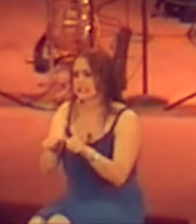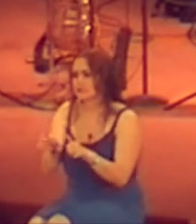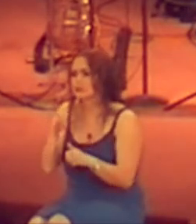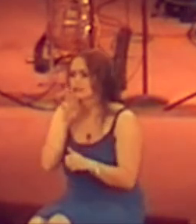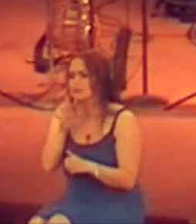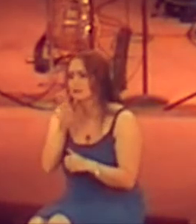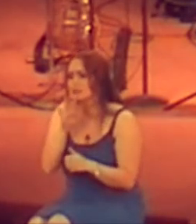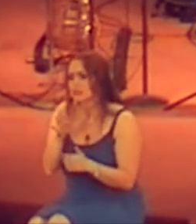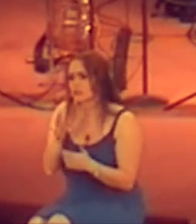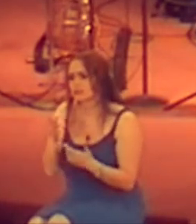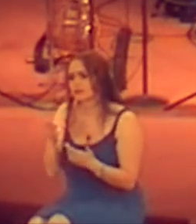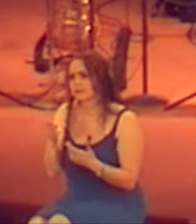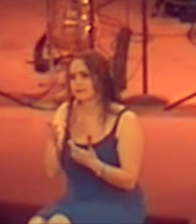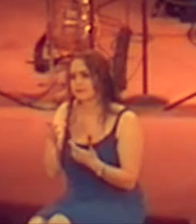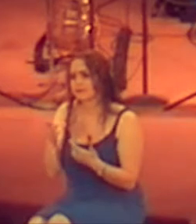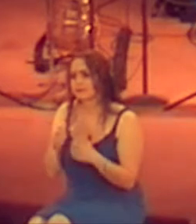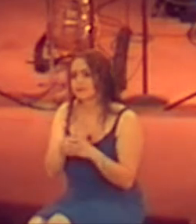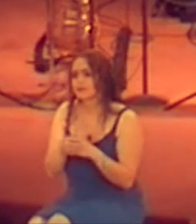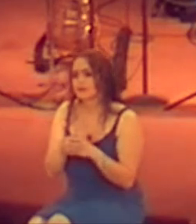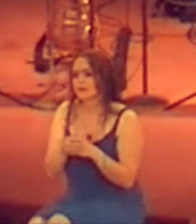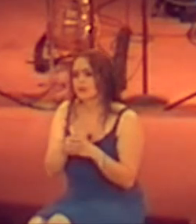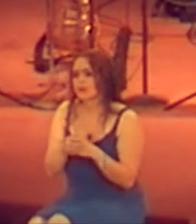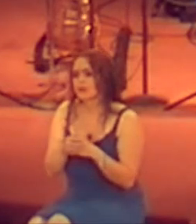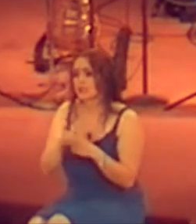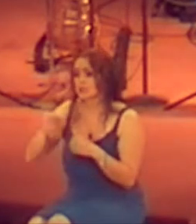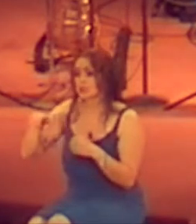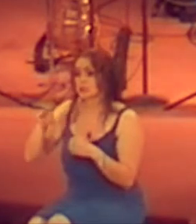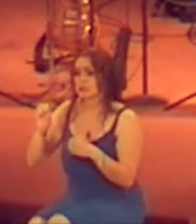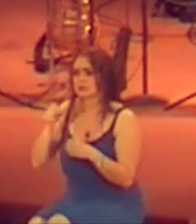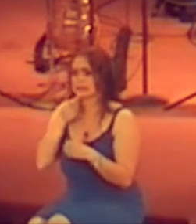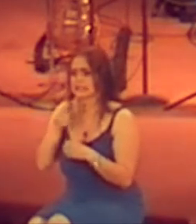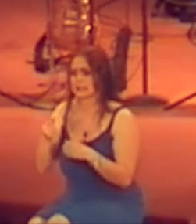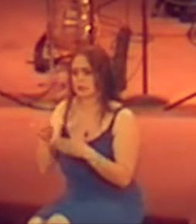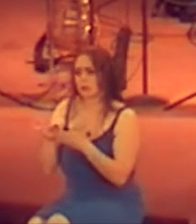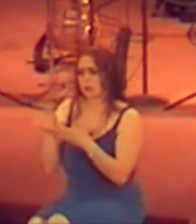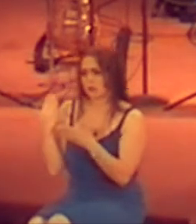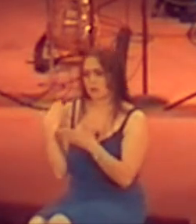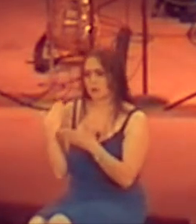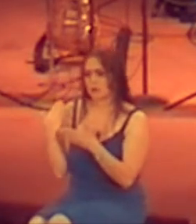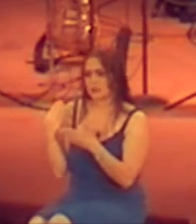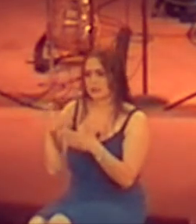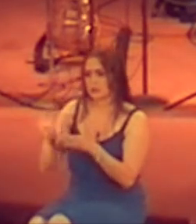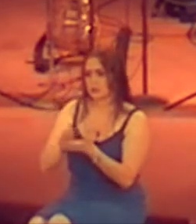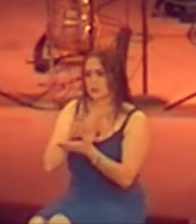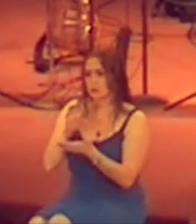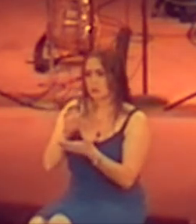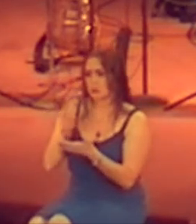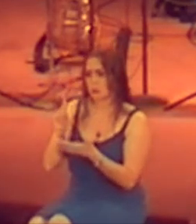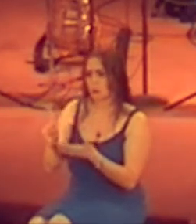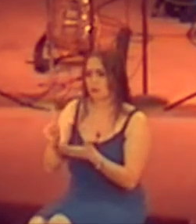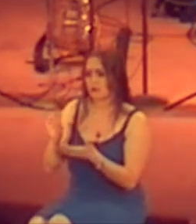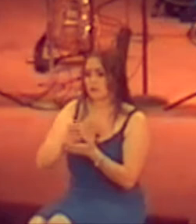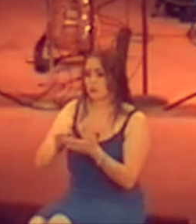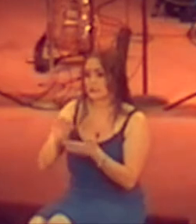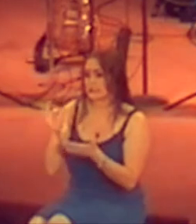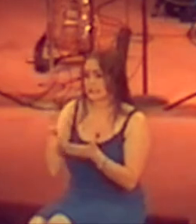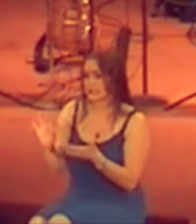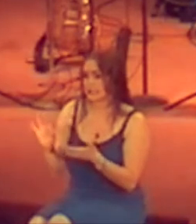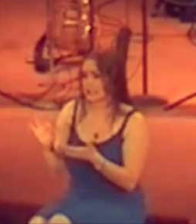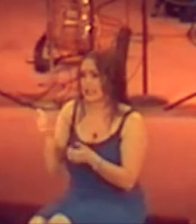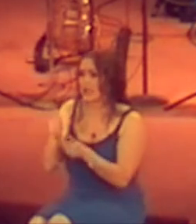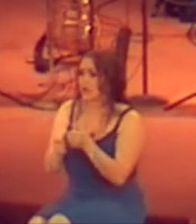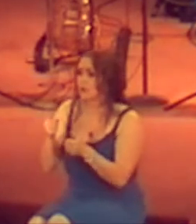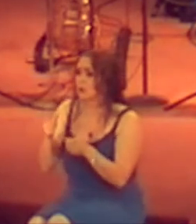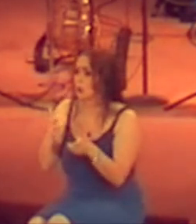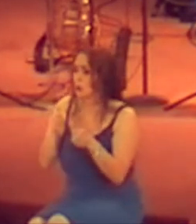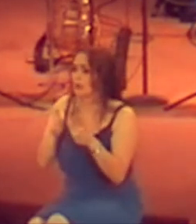the Imago Dei. You know, this is why James says prior to this in James chapter 1, verse 19, but everyone be quick